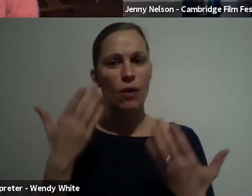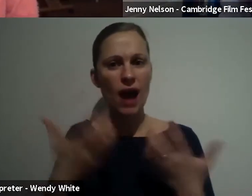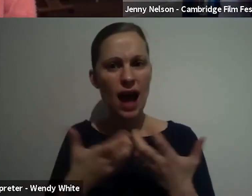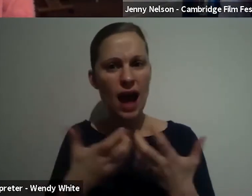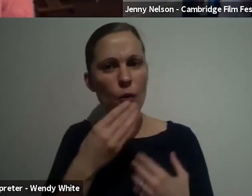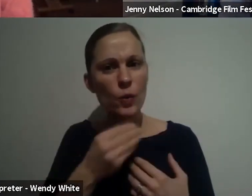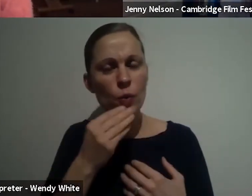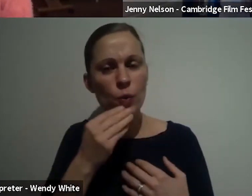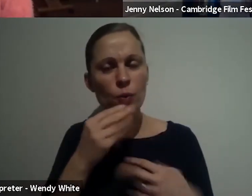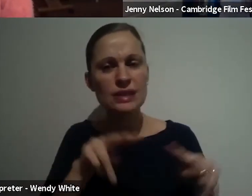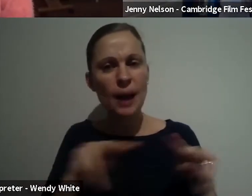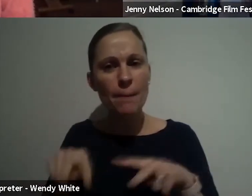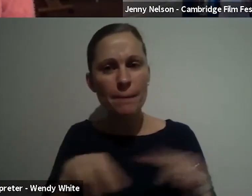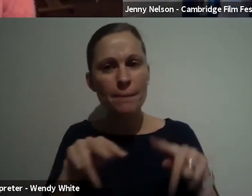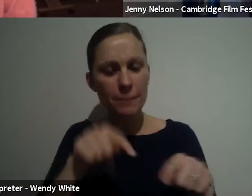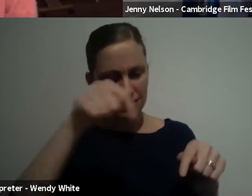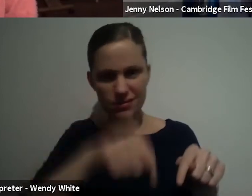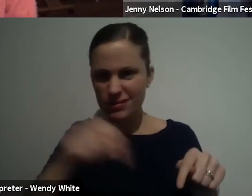this.